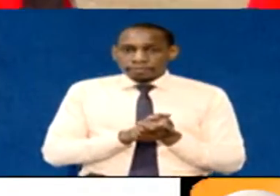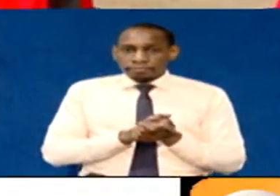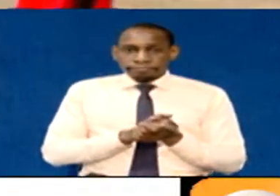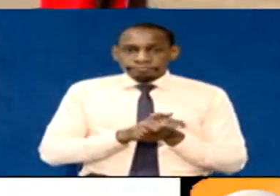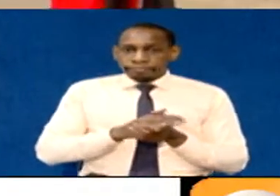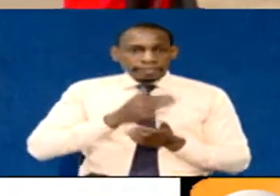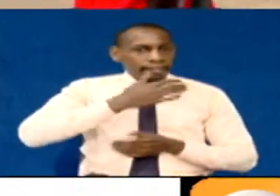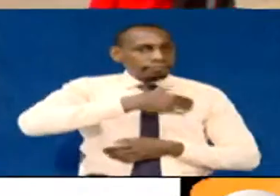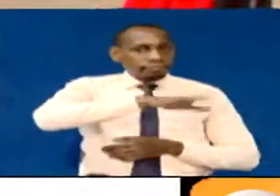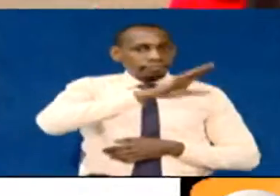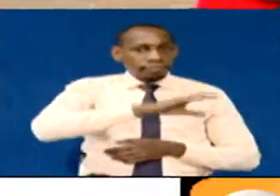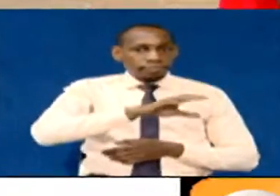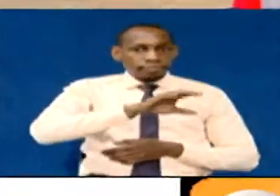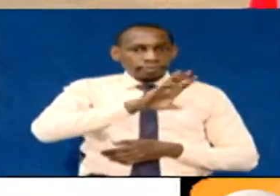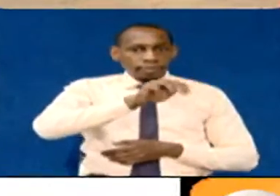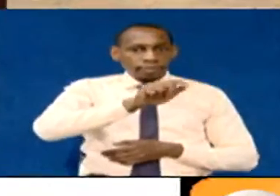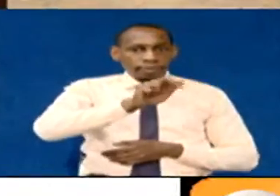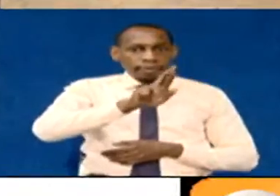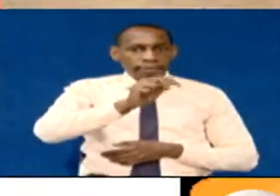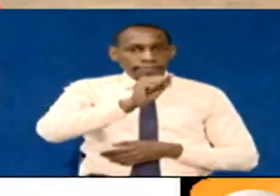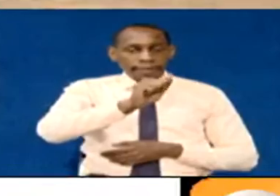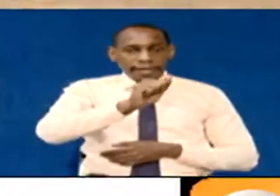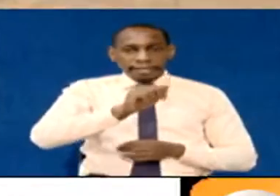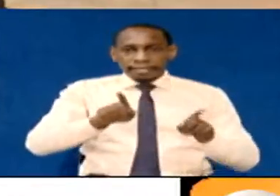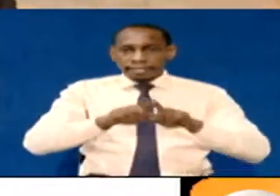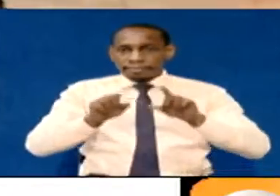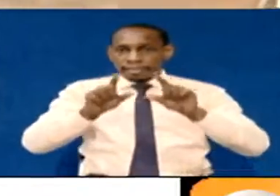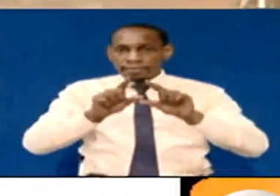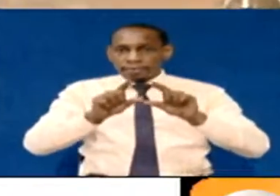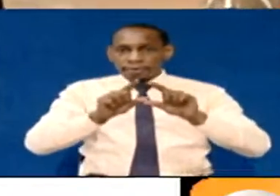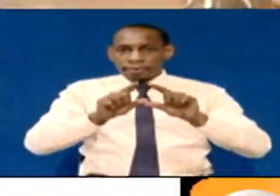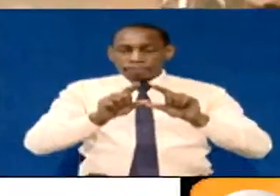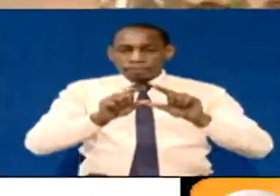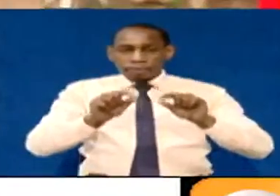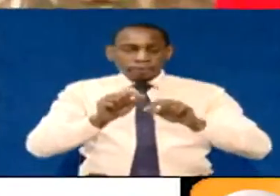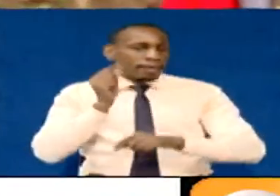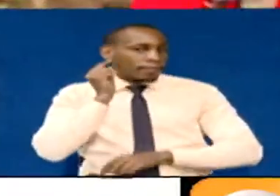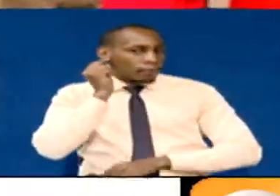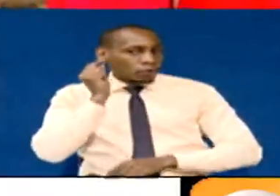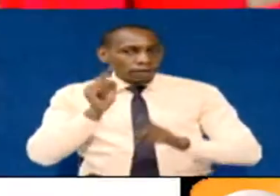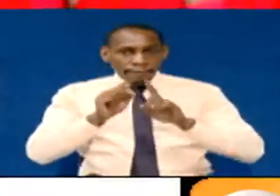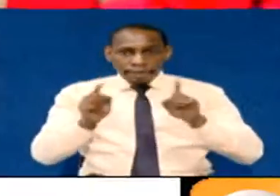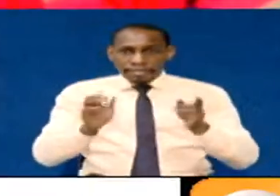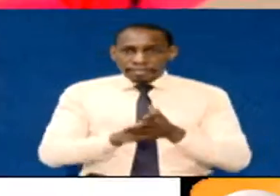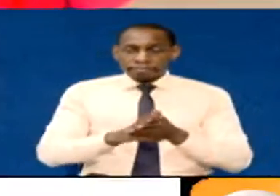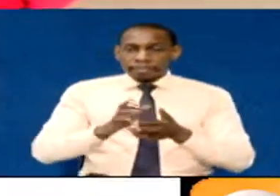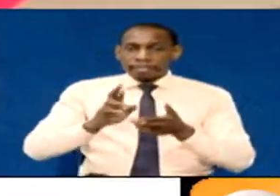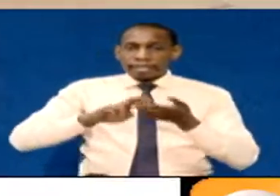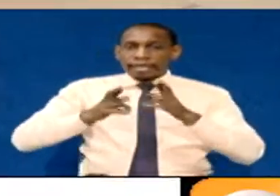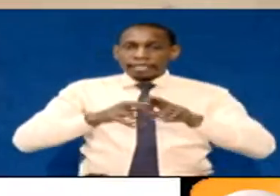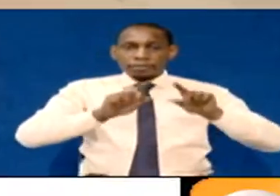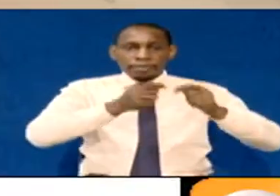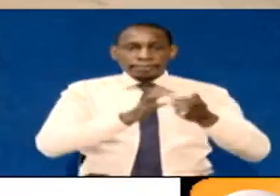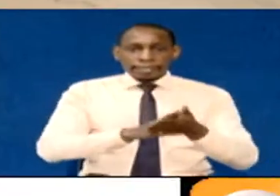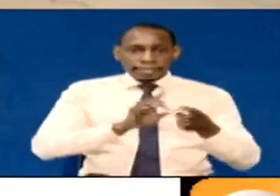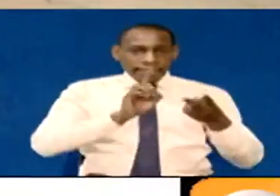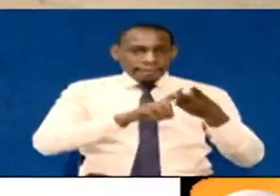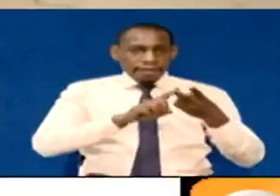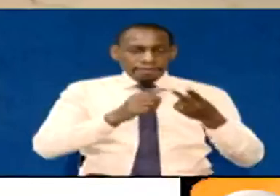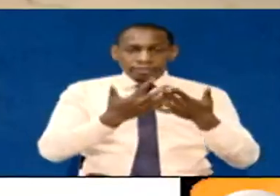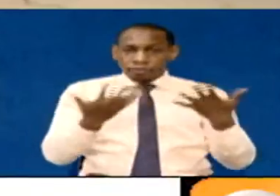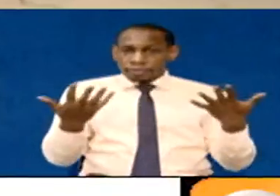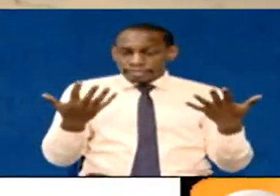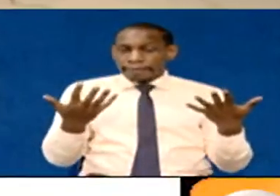Maraga, and he has made no reference to Mutunga. But it's a broken relationship. The second aspect that really